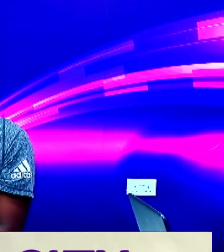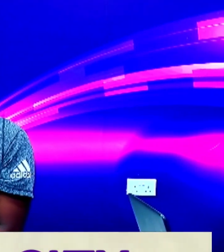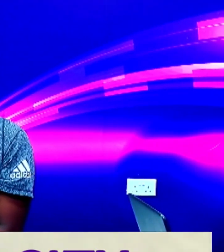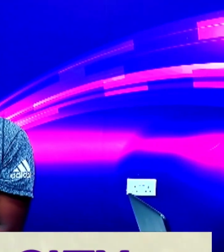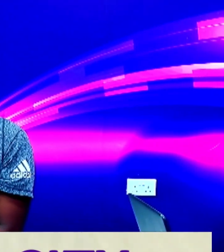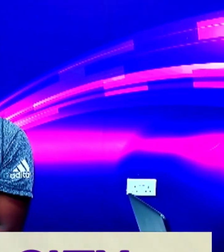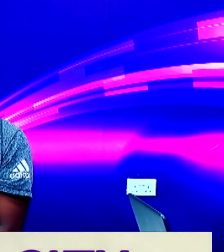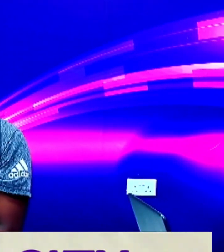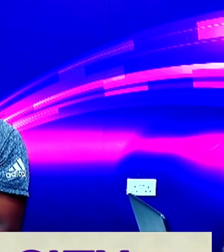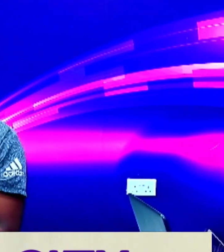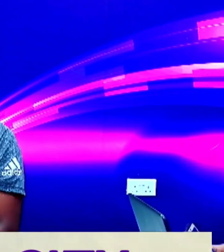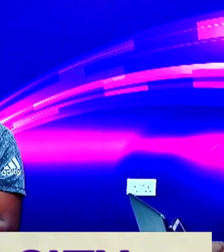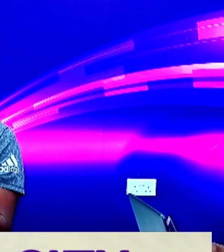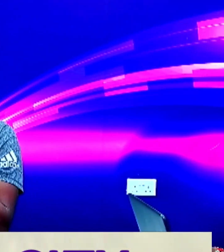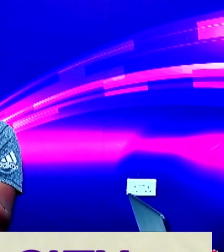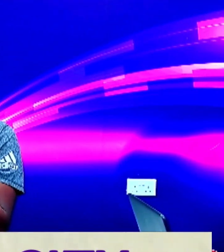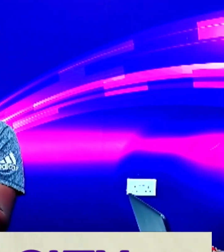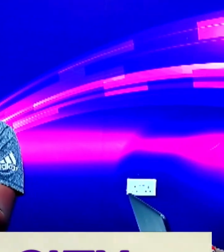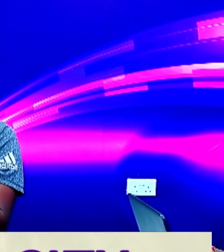Kibet, like the Kibet that you said,